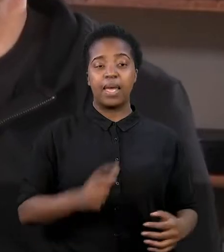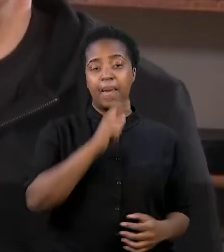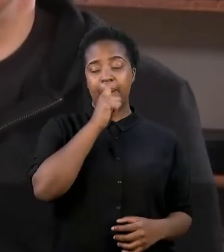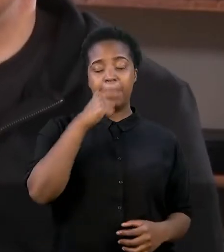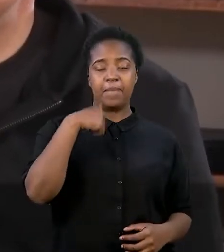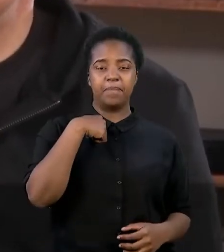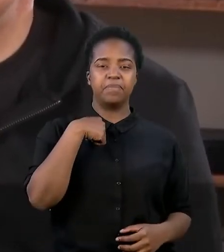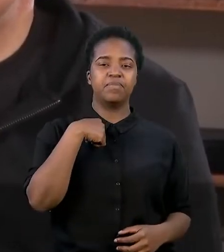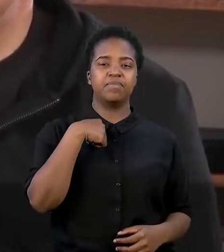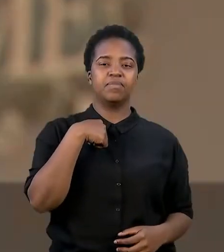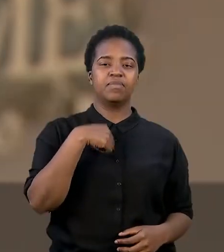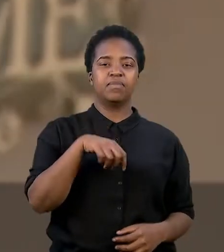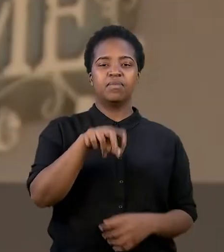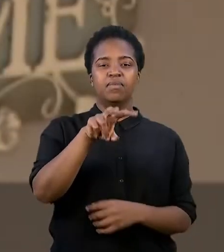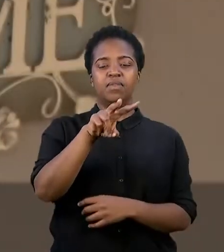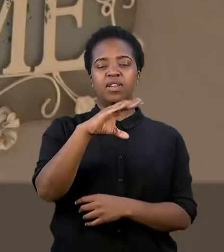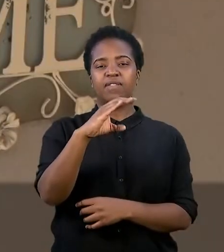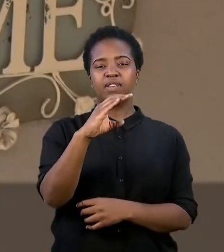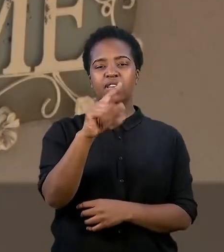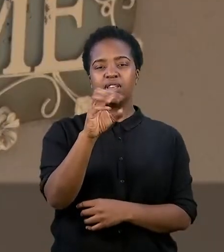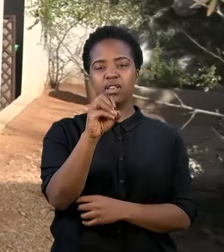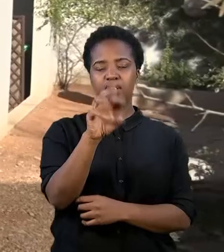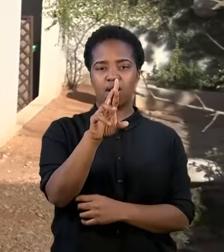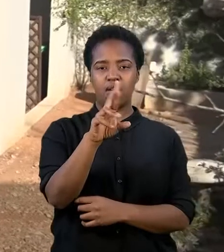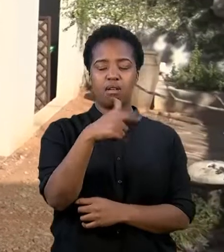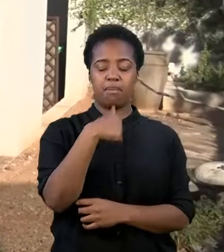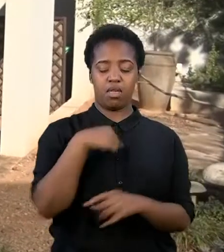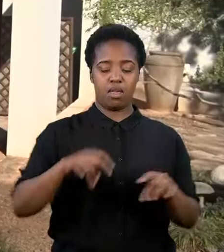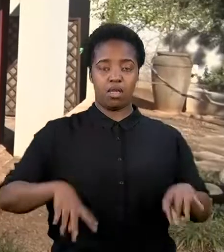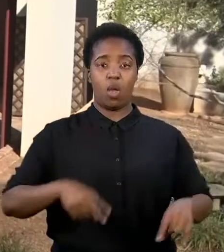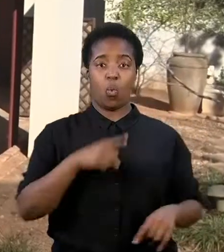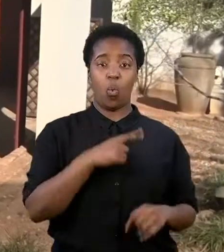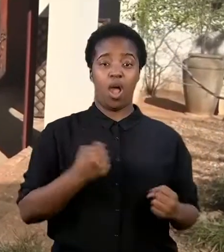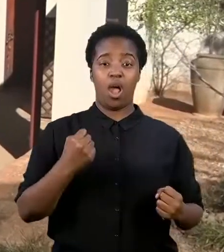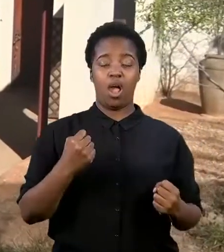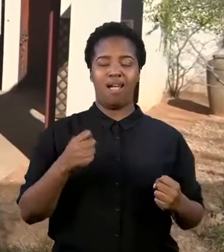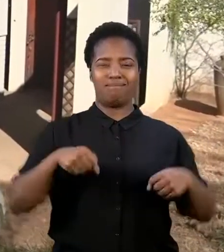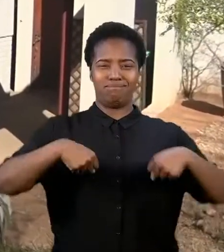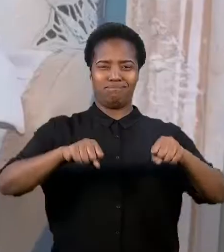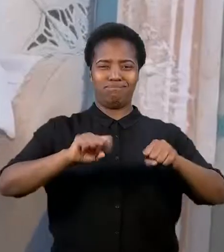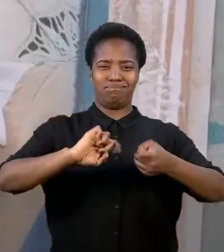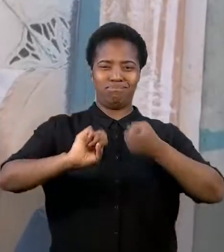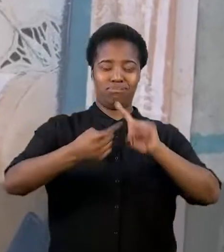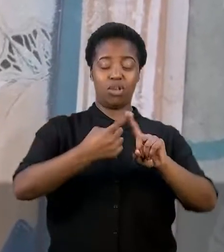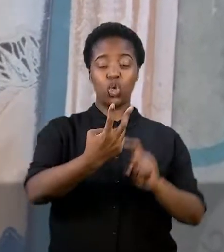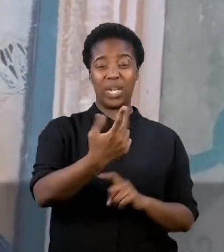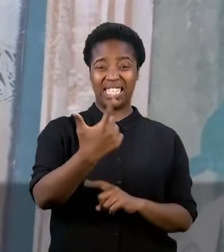My name is Victor Buitendag. I'm a C6 quadriplegic, result of a motor vehicle accident 27 years ago.